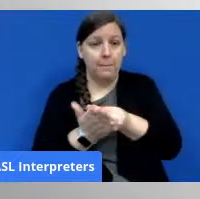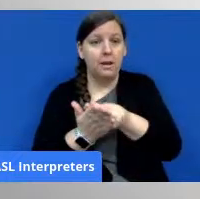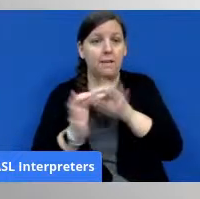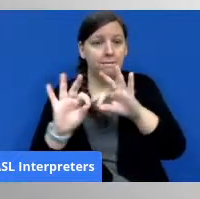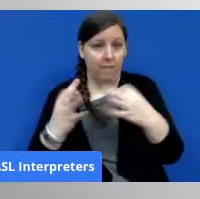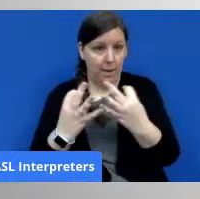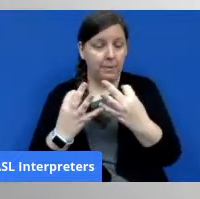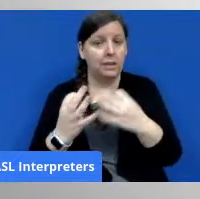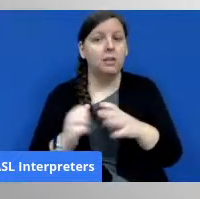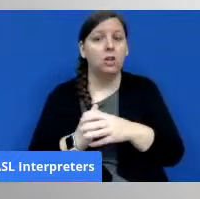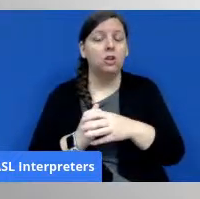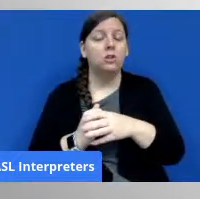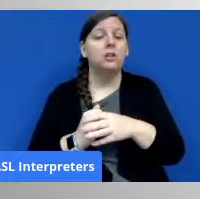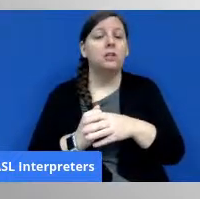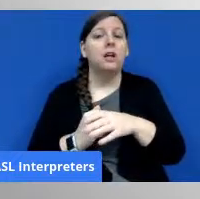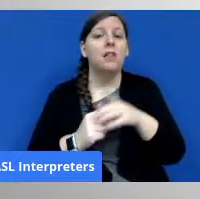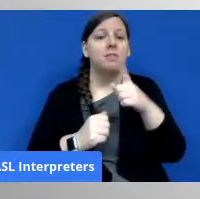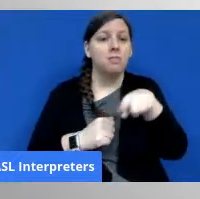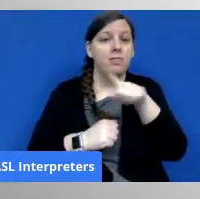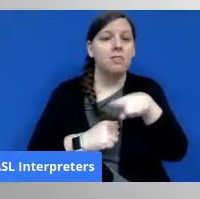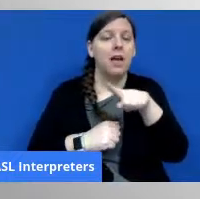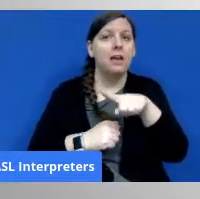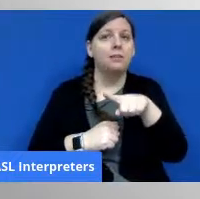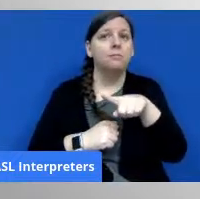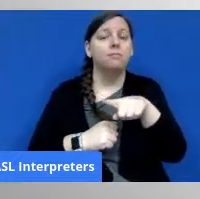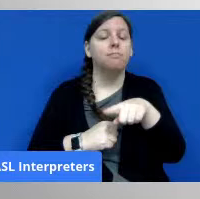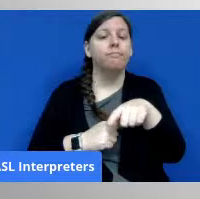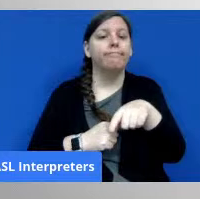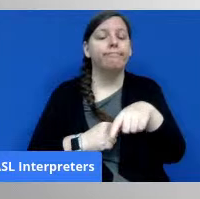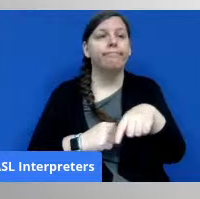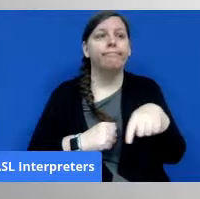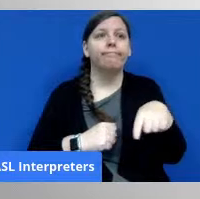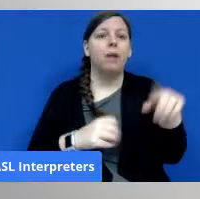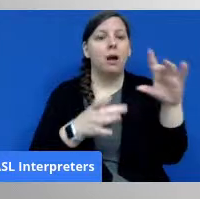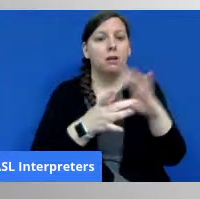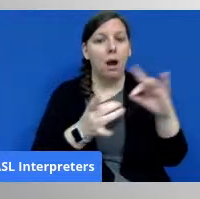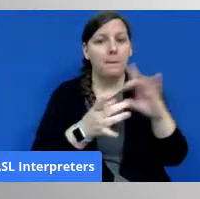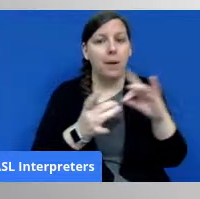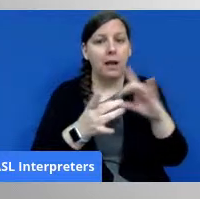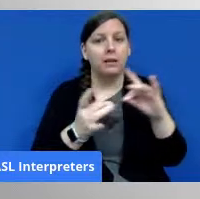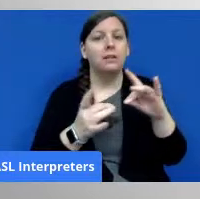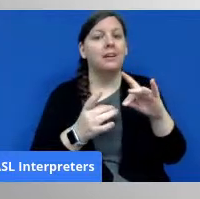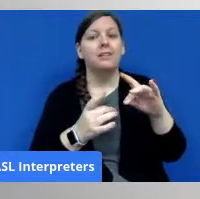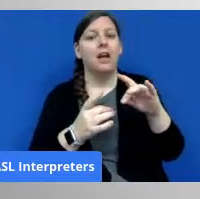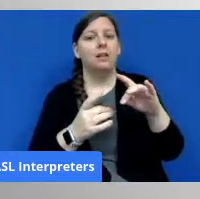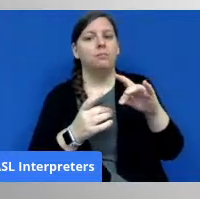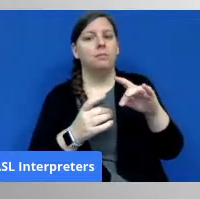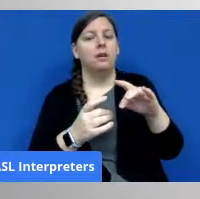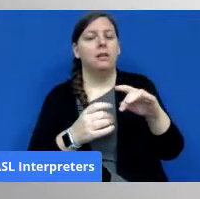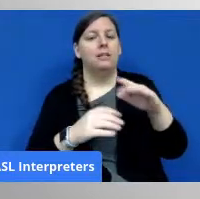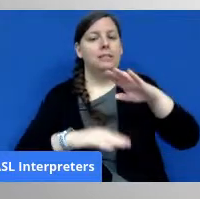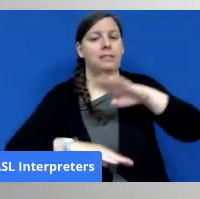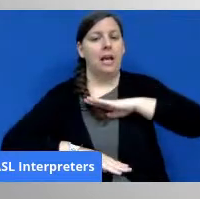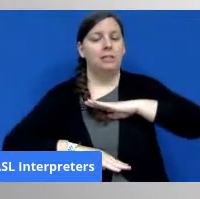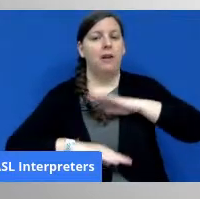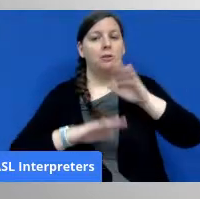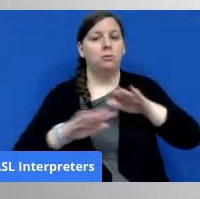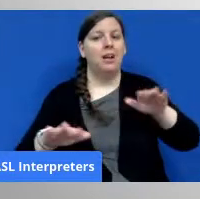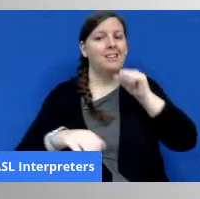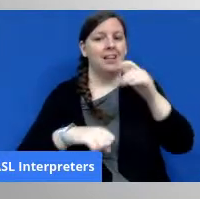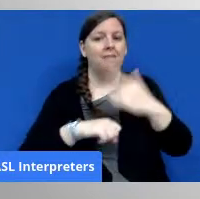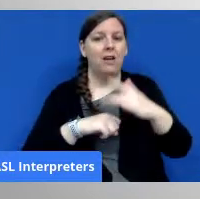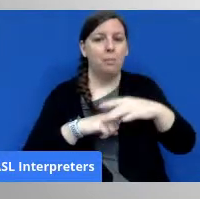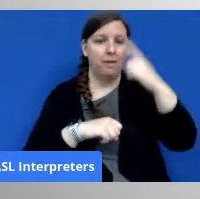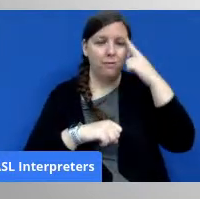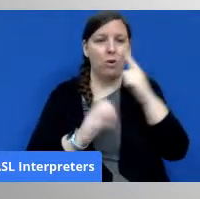that more satisfactory childcare was not available for hours when they worked or studied. And we know that lots of low-income families in particular